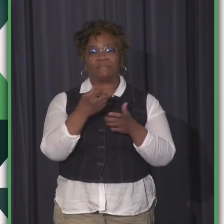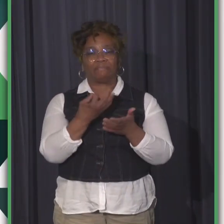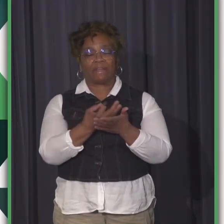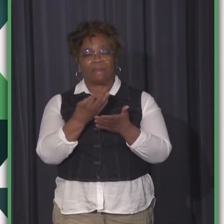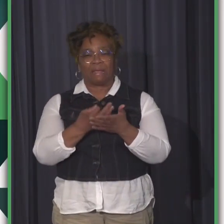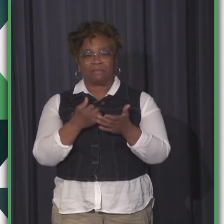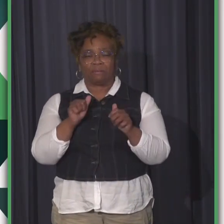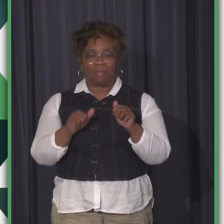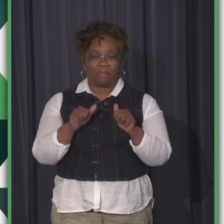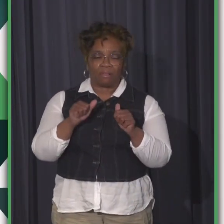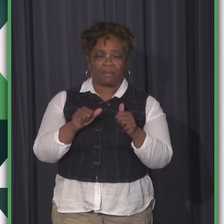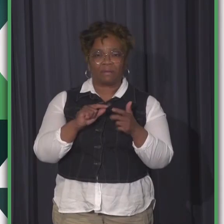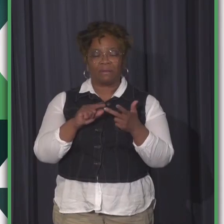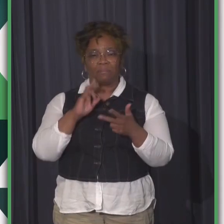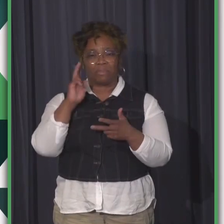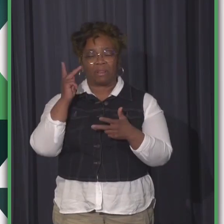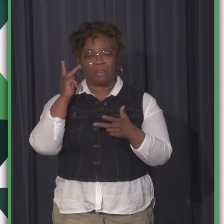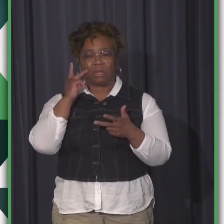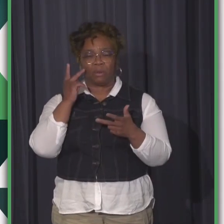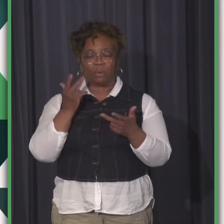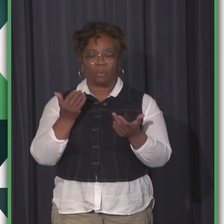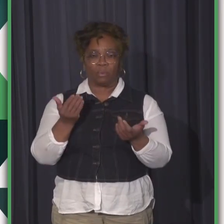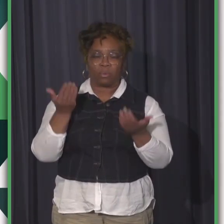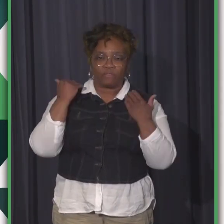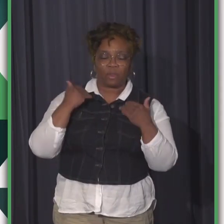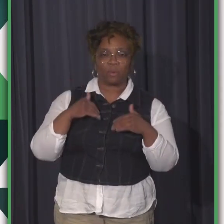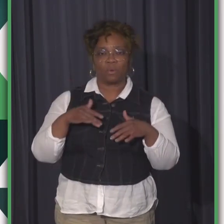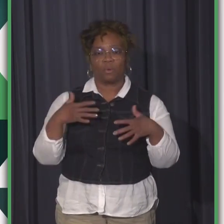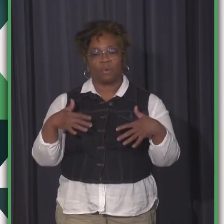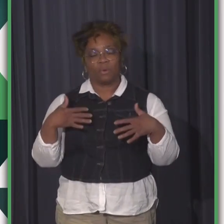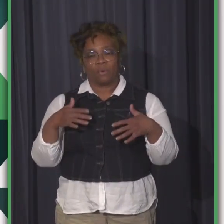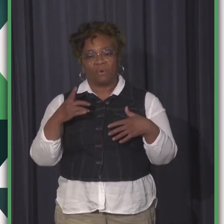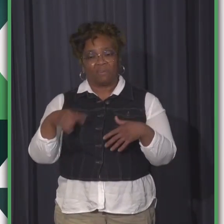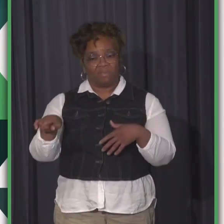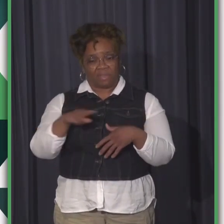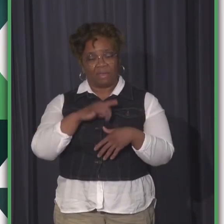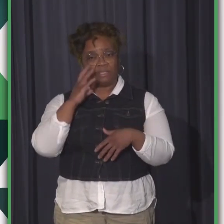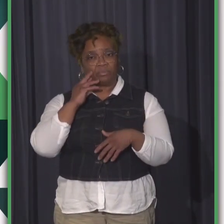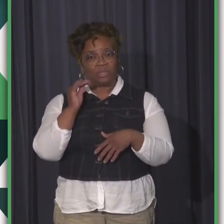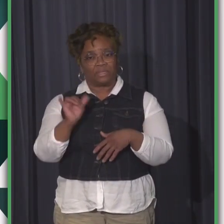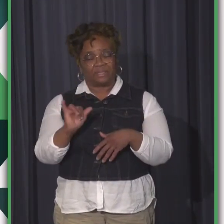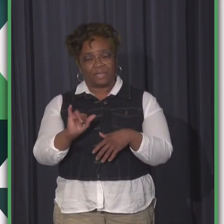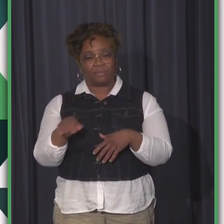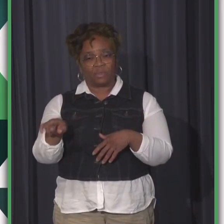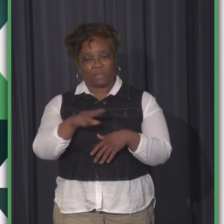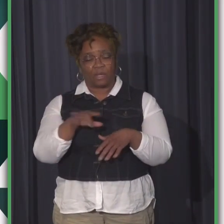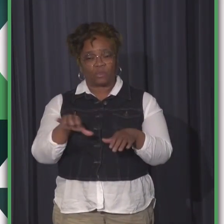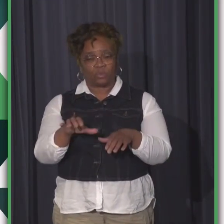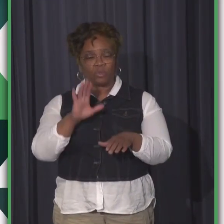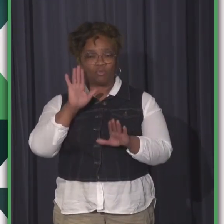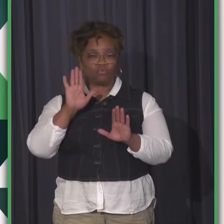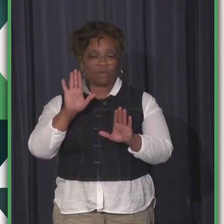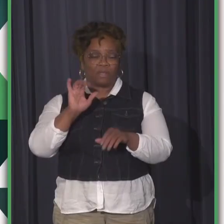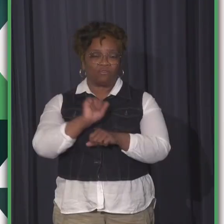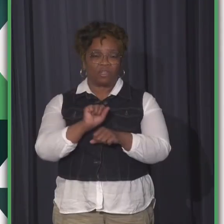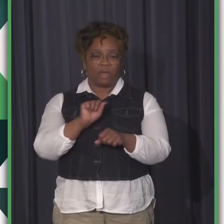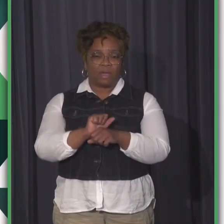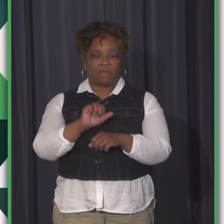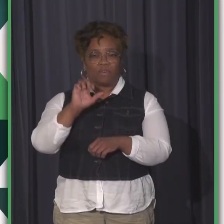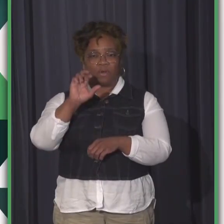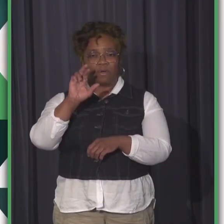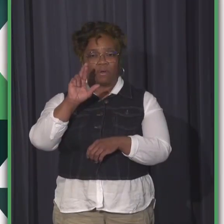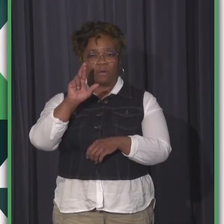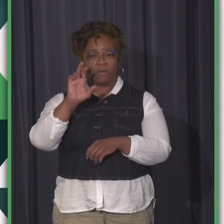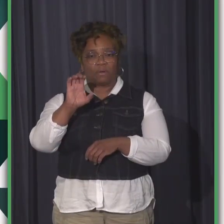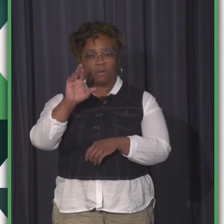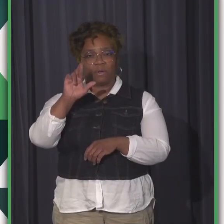political overload, that affects them too. They're doing a great job driving those crime stats down. They're doing their best, all while